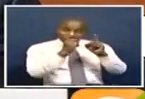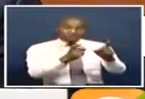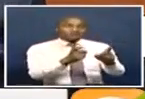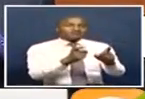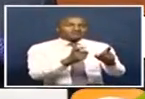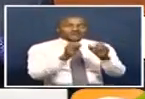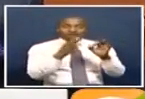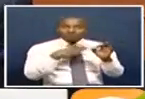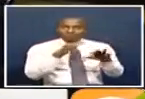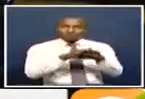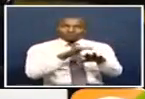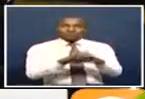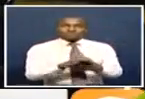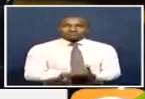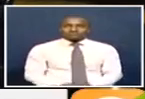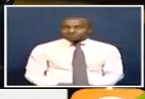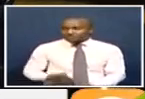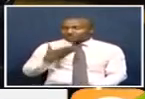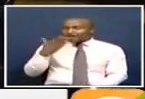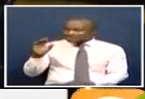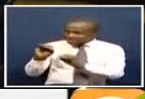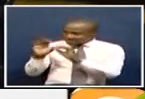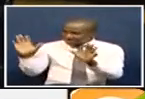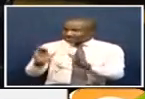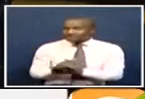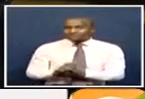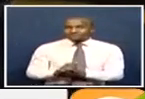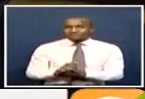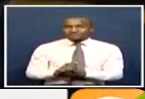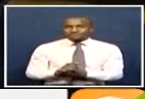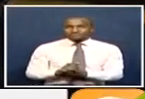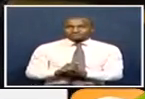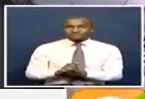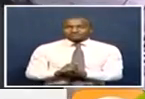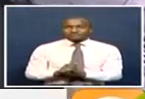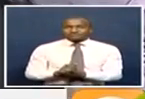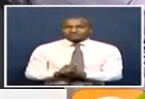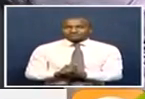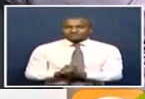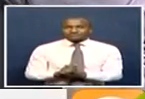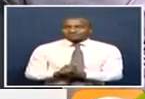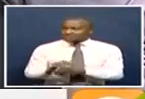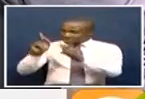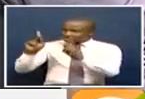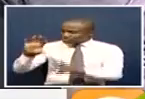if people are good. I think you've already given your answer there without really committing, but you've given an answer. Kisumu